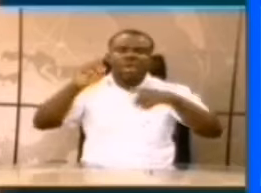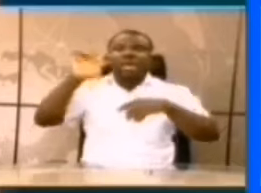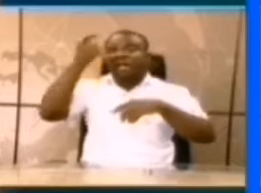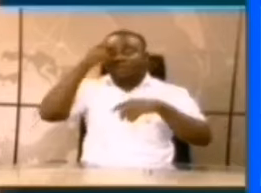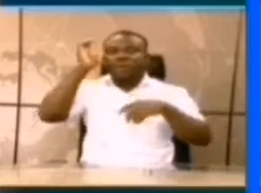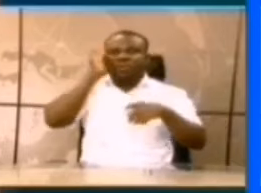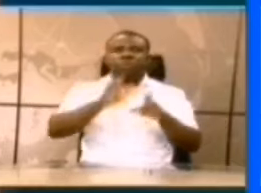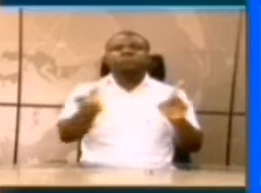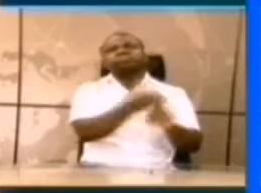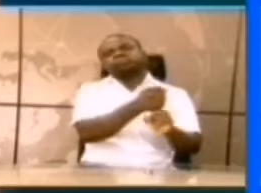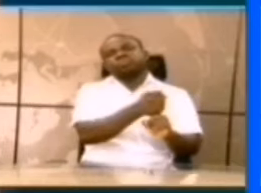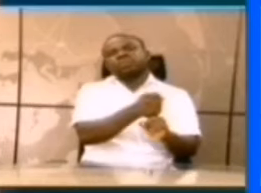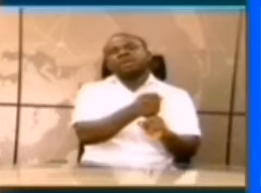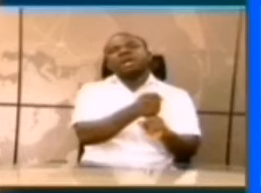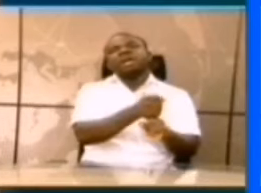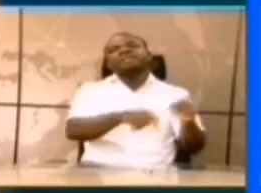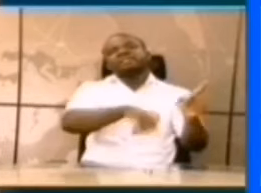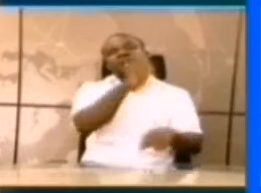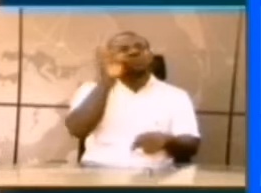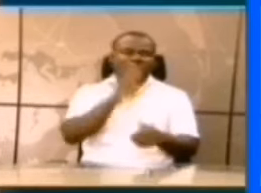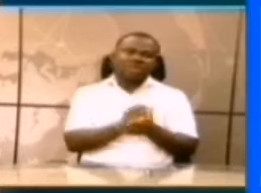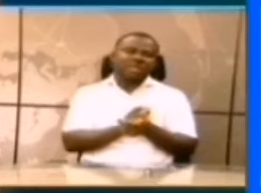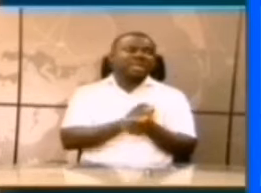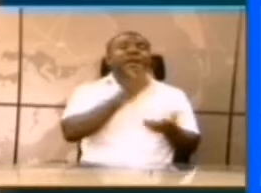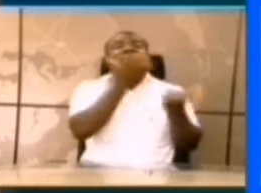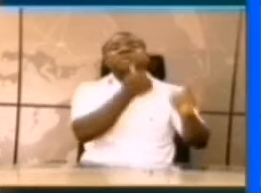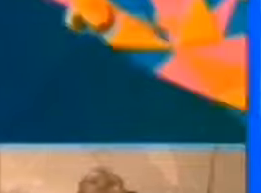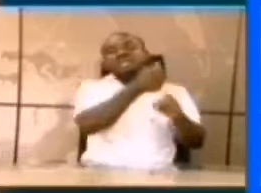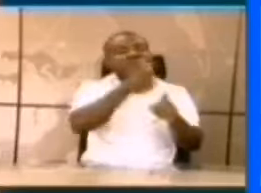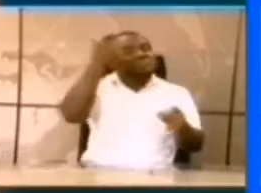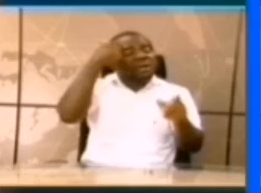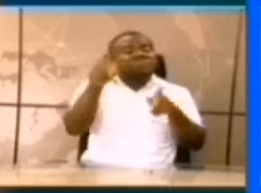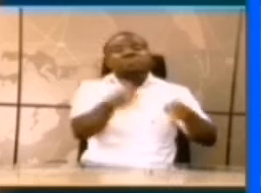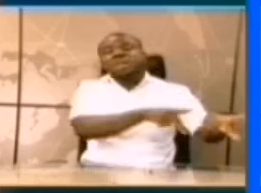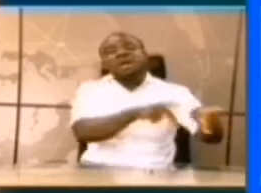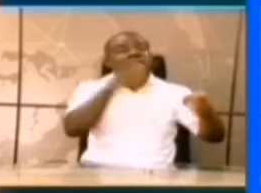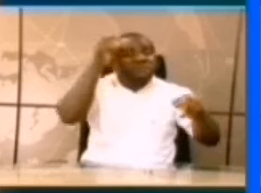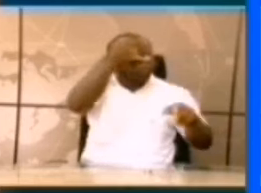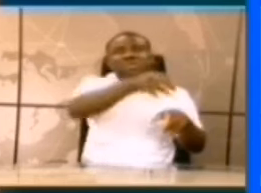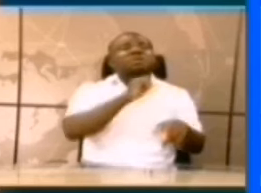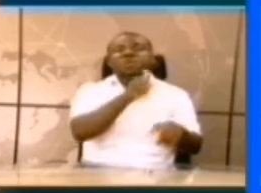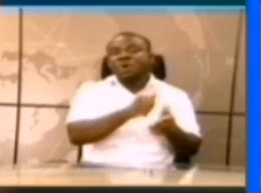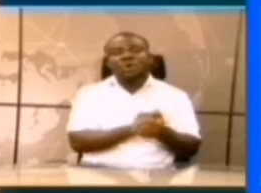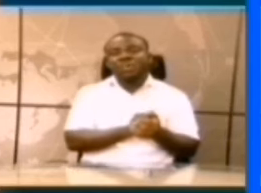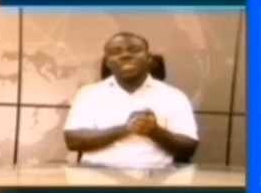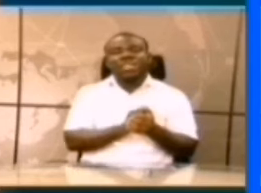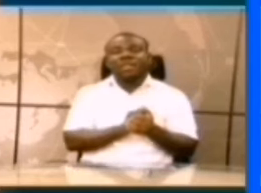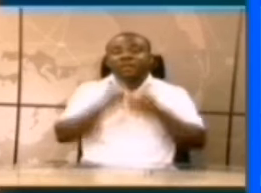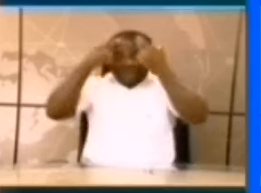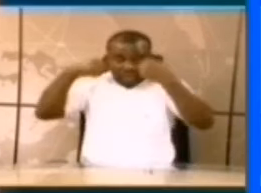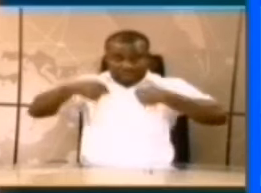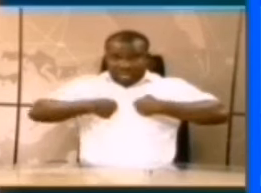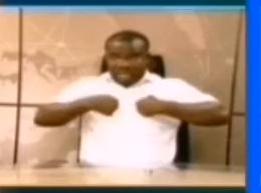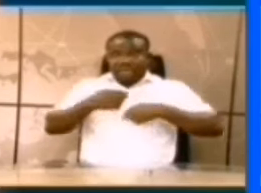na Captain Smart edi atem wo ho na no pe se onfa so bo mu obi a na mu wo de bona adoda nko akufu ado galamsi